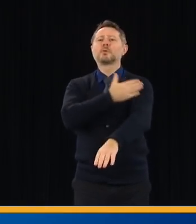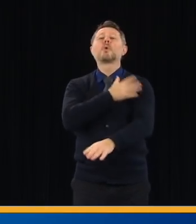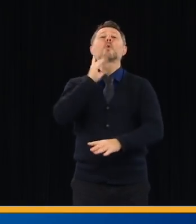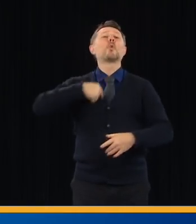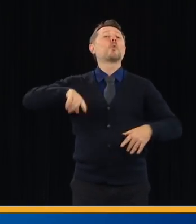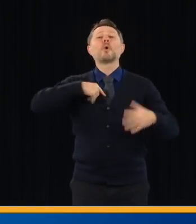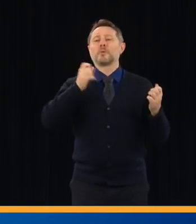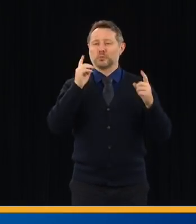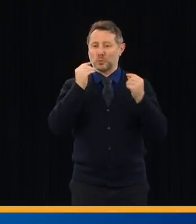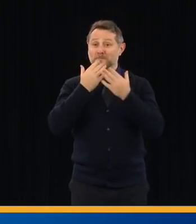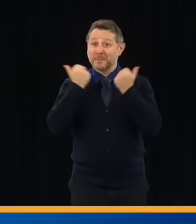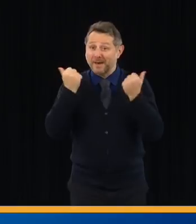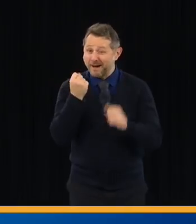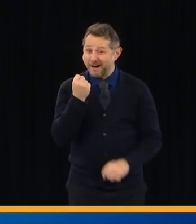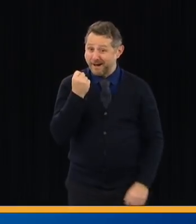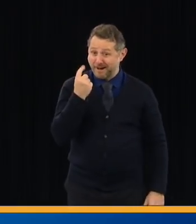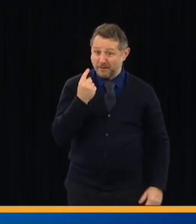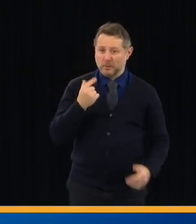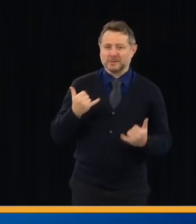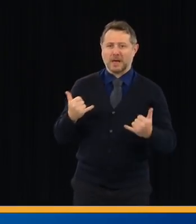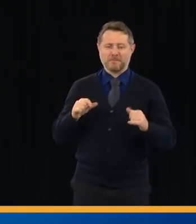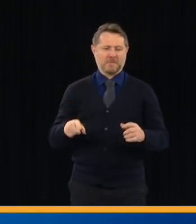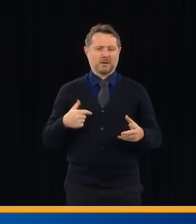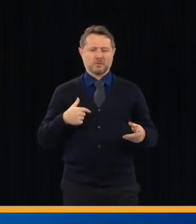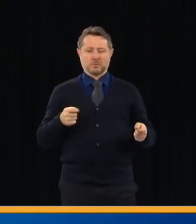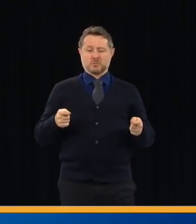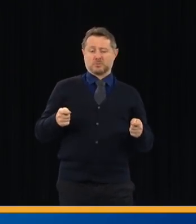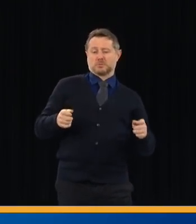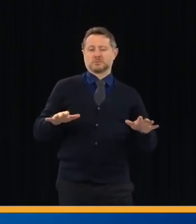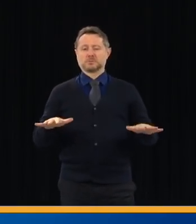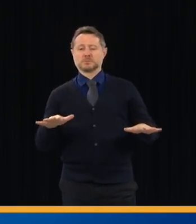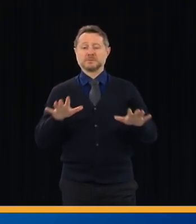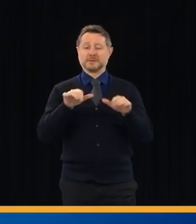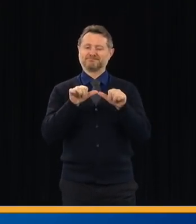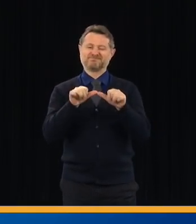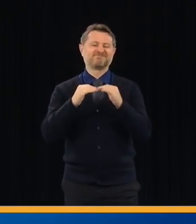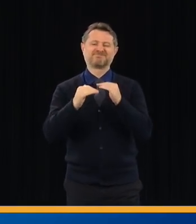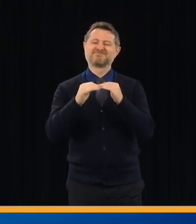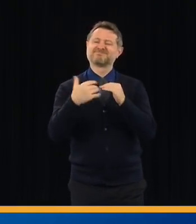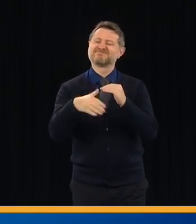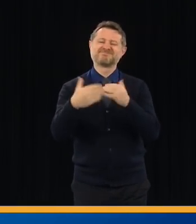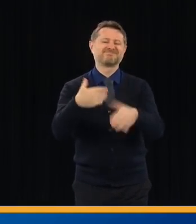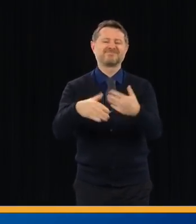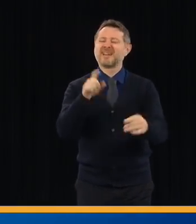we have to do what we have to do between now and then, and that's just what we're doing here.